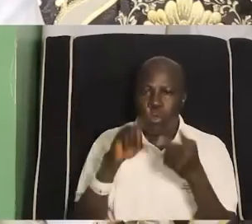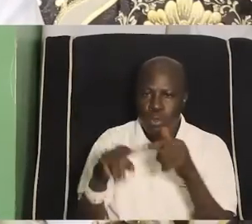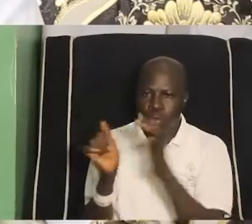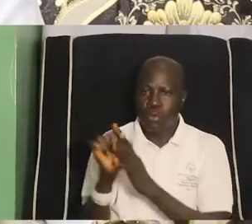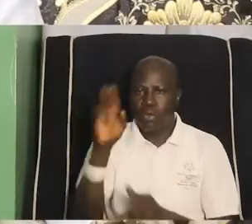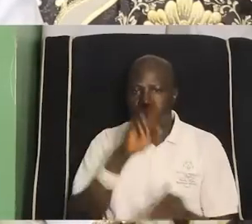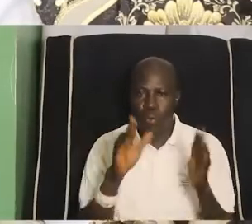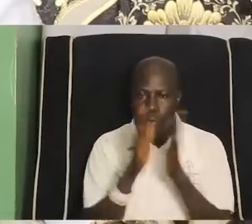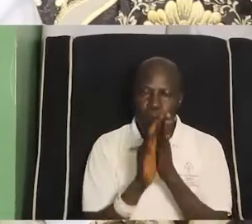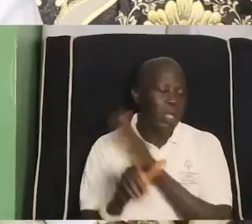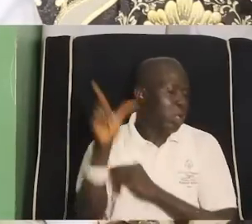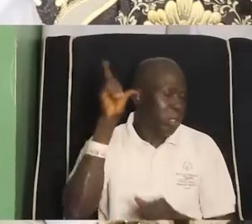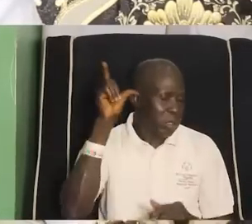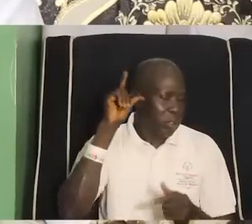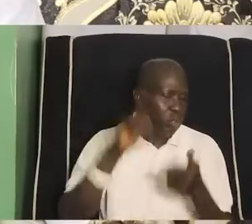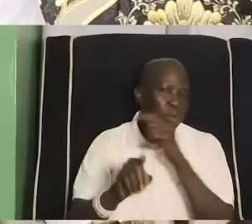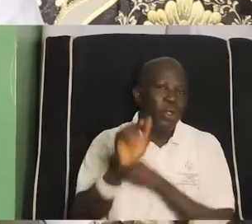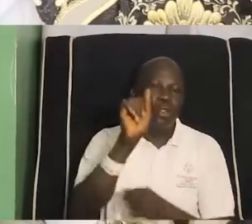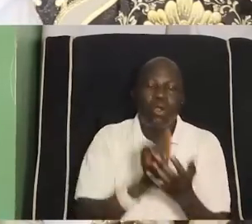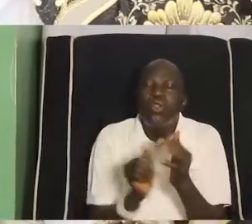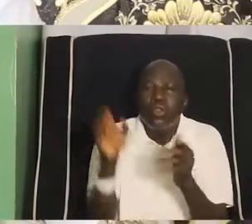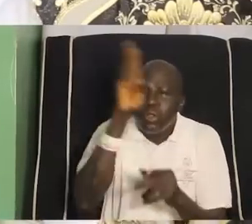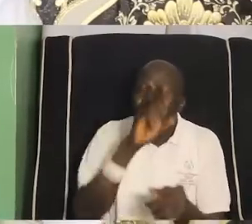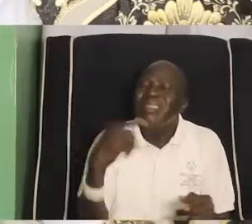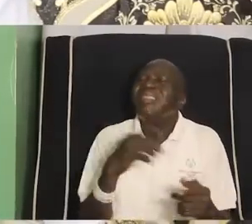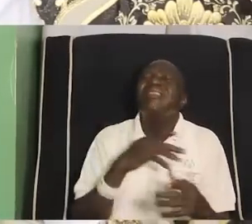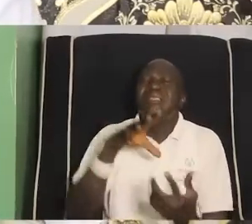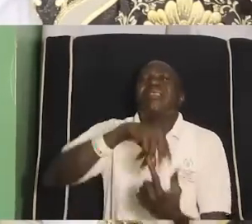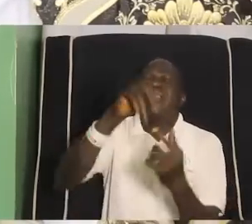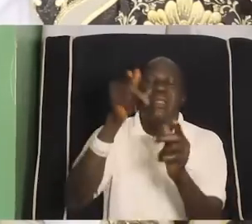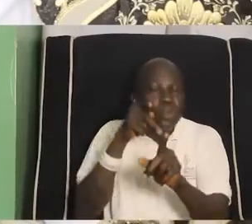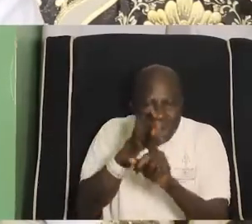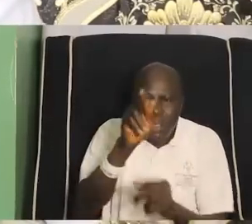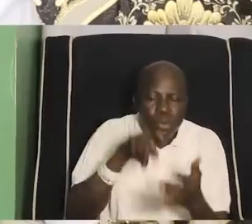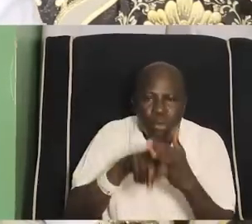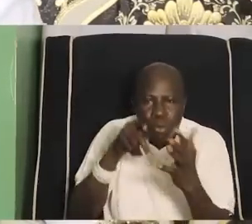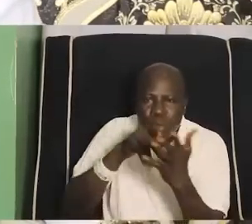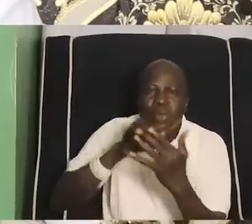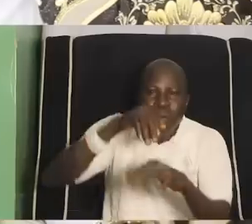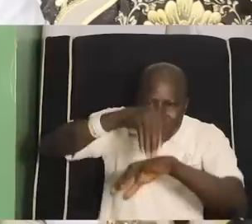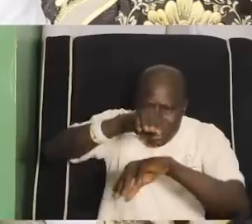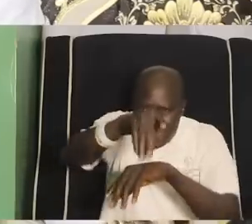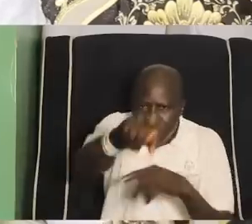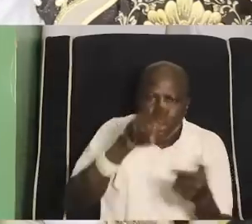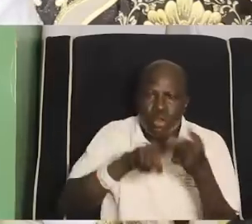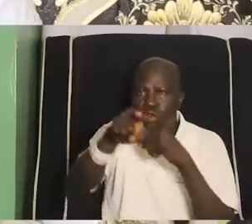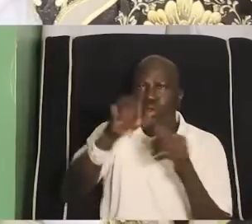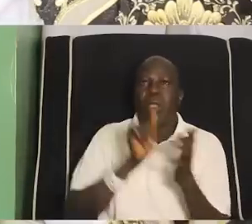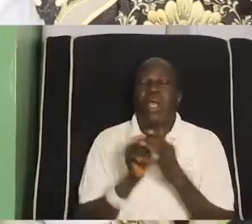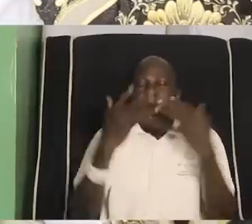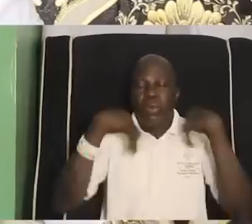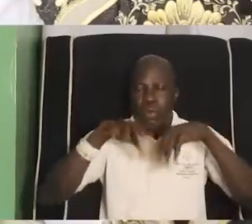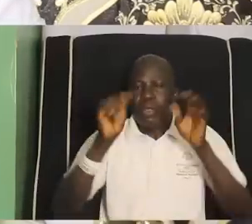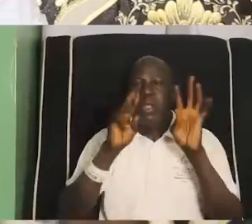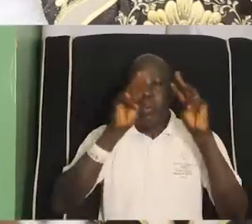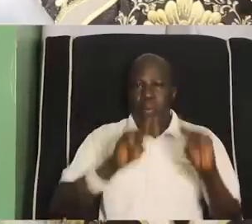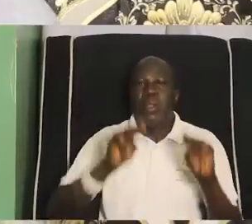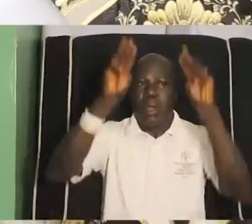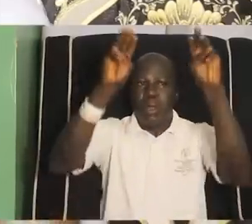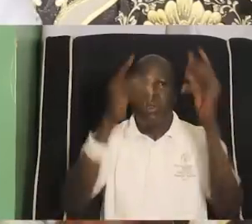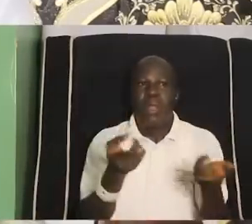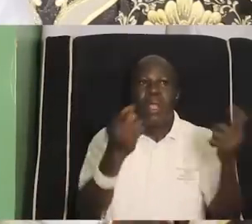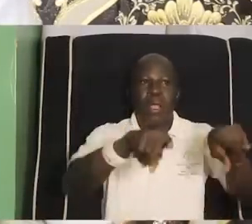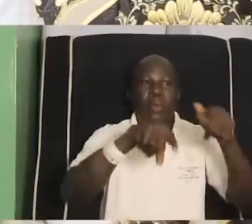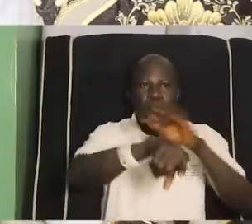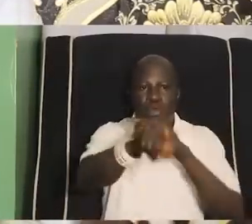sà. Olúwa mọ̀ọ́mọ̀ rán mi sí ọ. Mo dẹ̀ mọ̀ pé iṣẹ́ agbára yóò ṣẹlẹ̀. And I know that miraculous thing. Oru